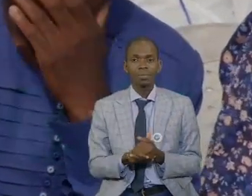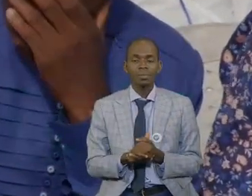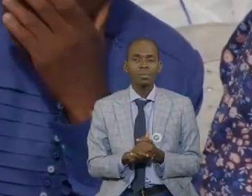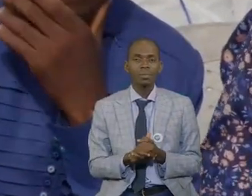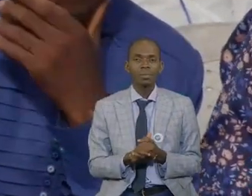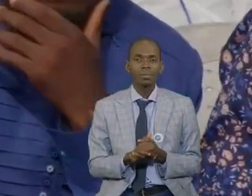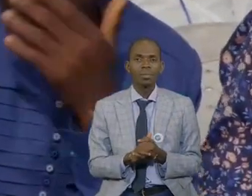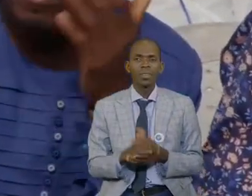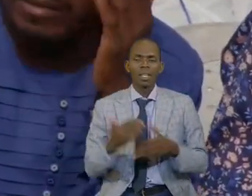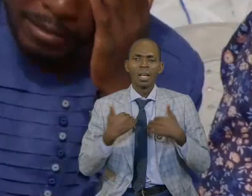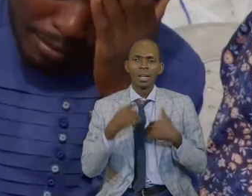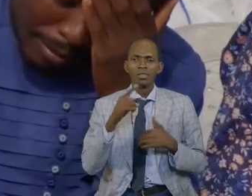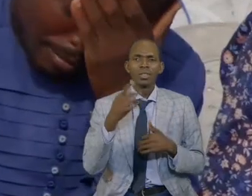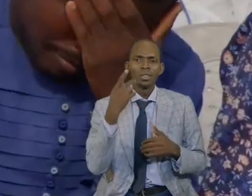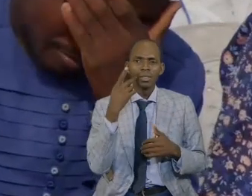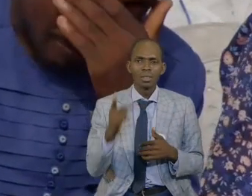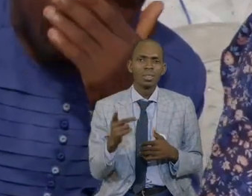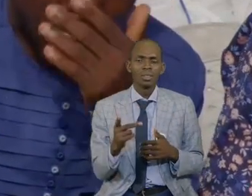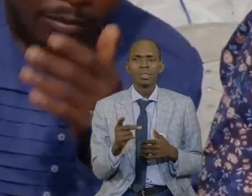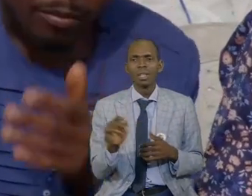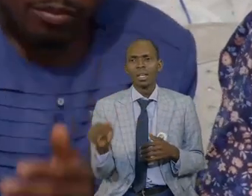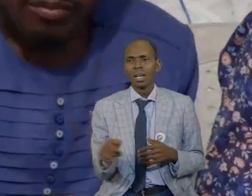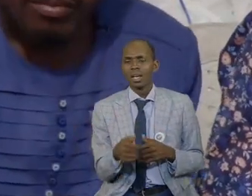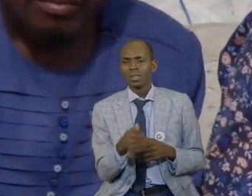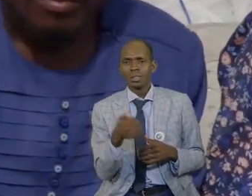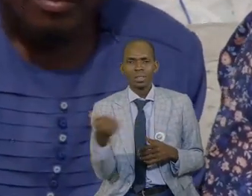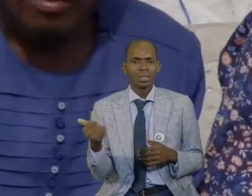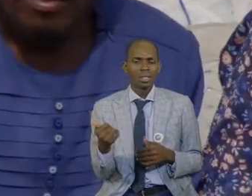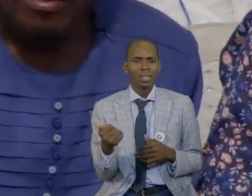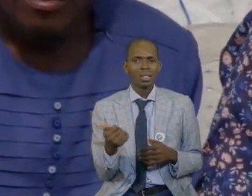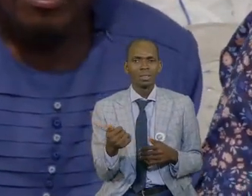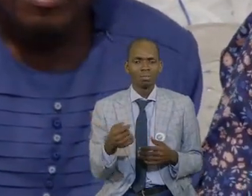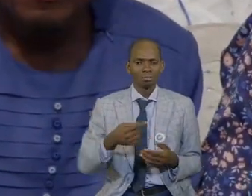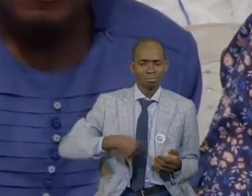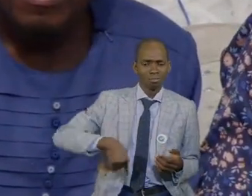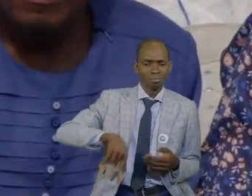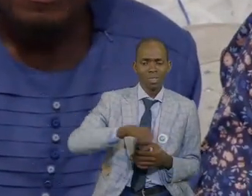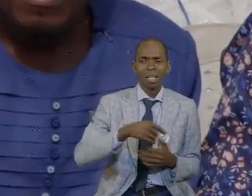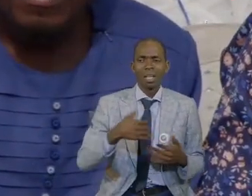Have you seen another circle having all those edges?